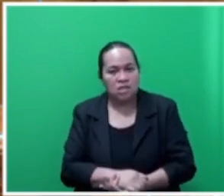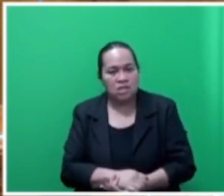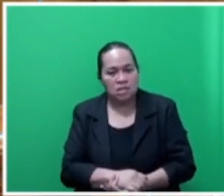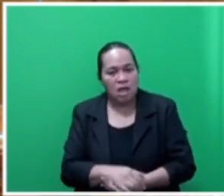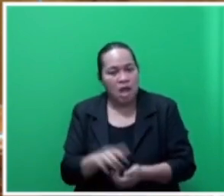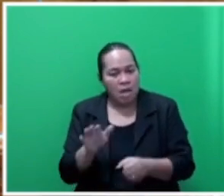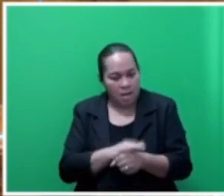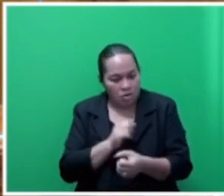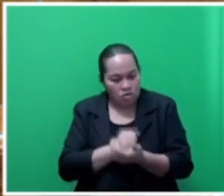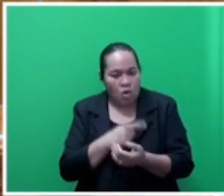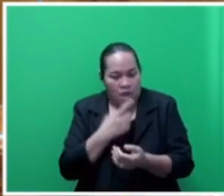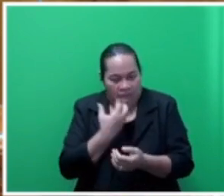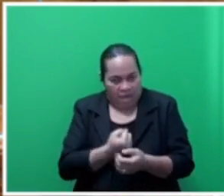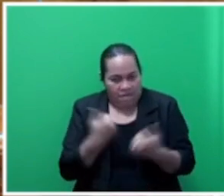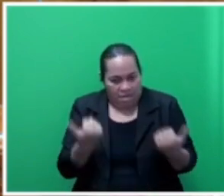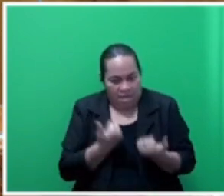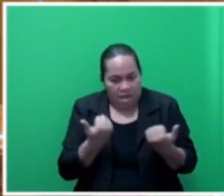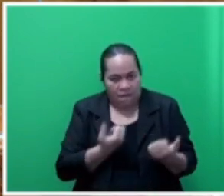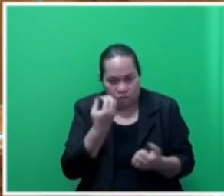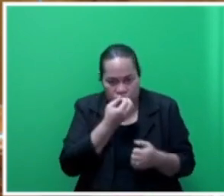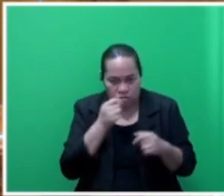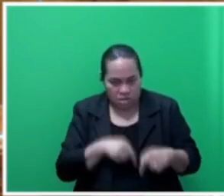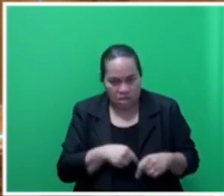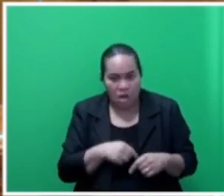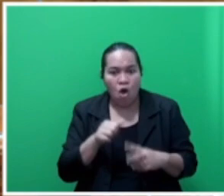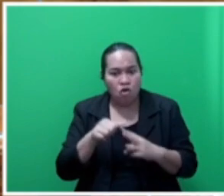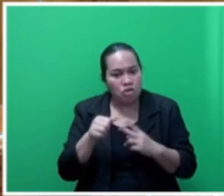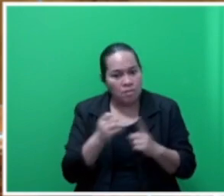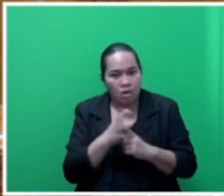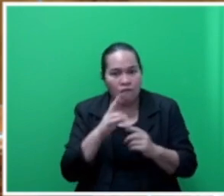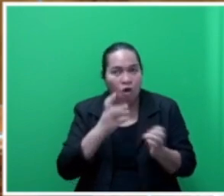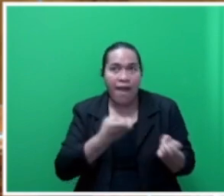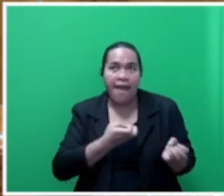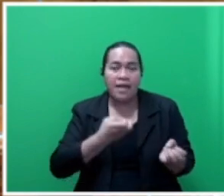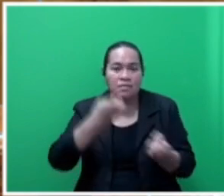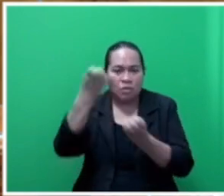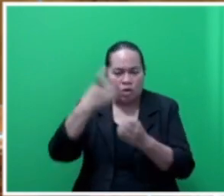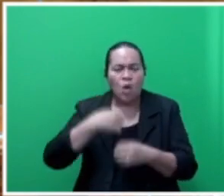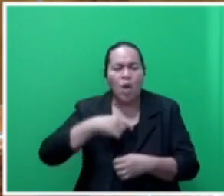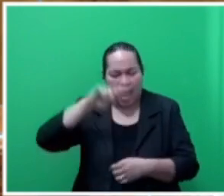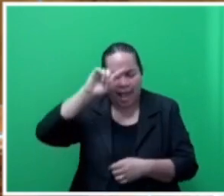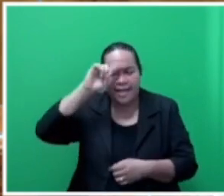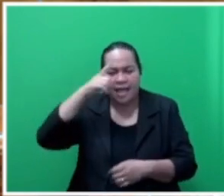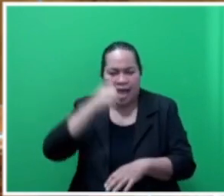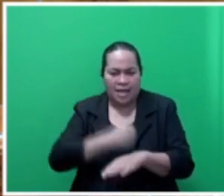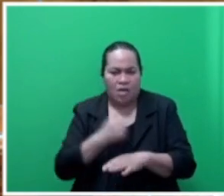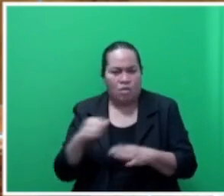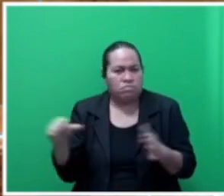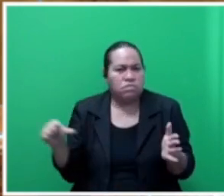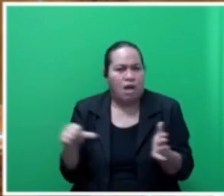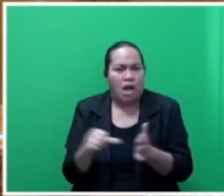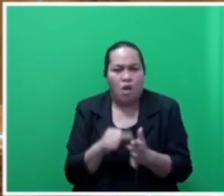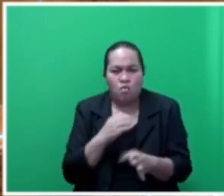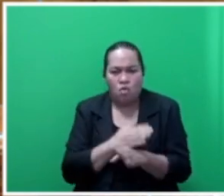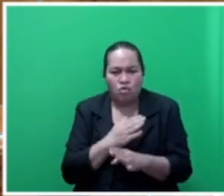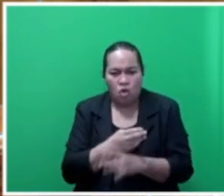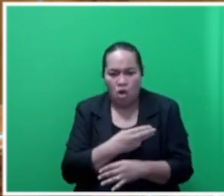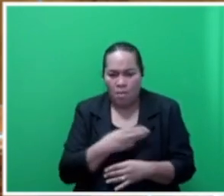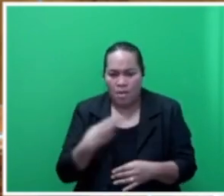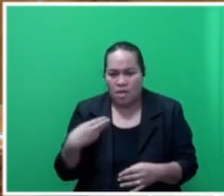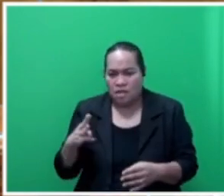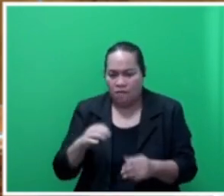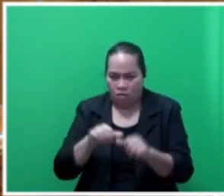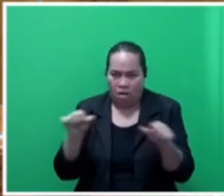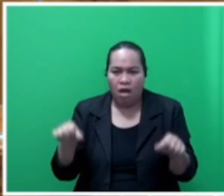and export. We all understand the hard work that the government and the Honourable Minister of Agriculture